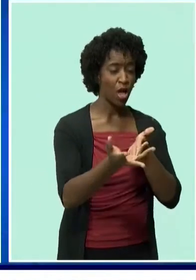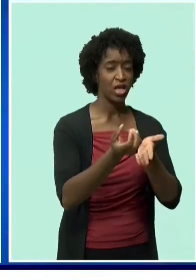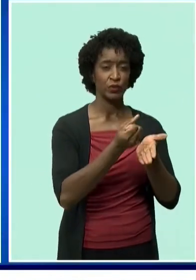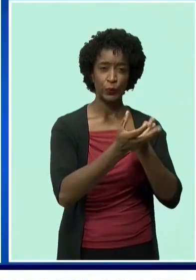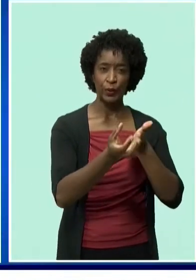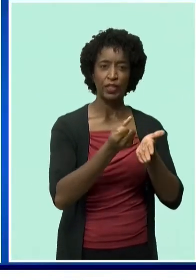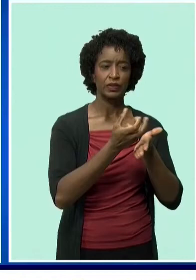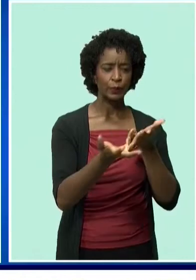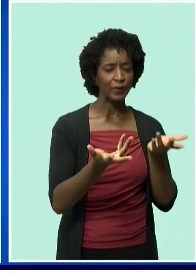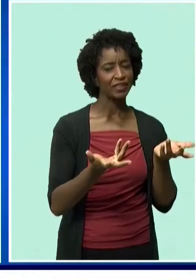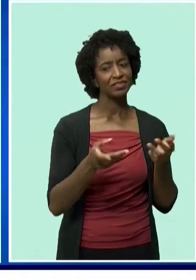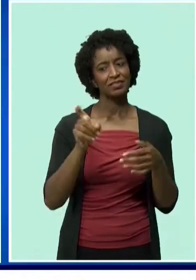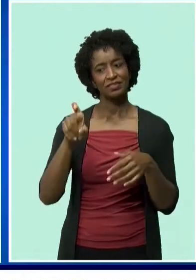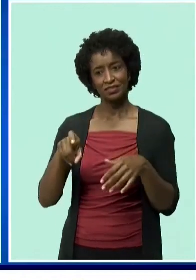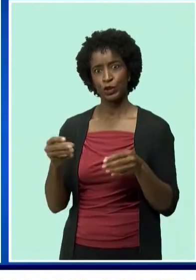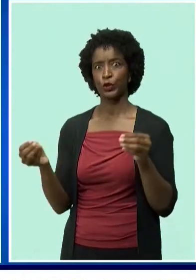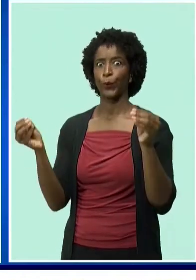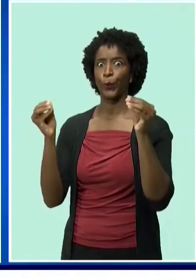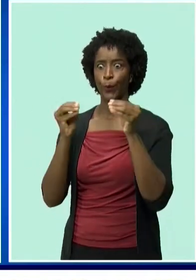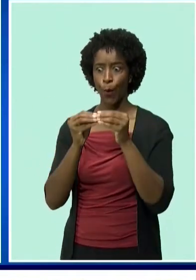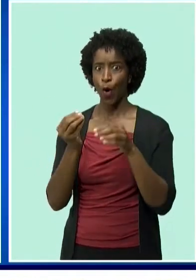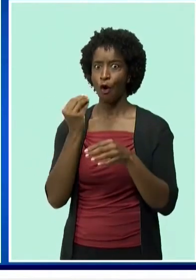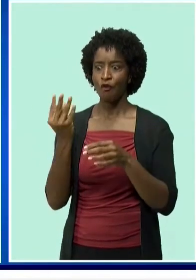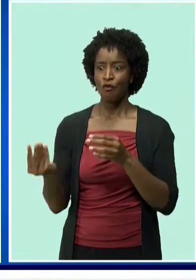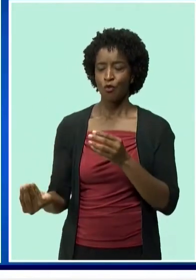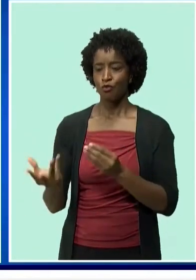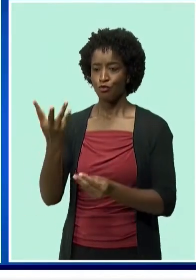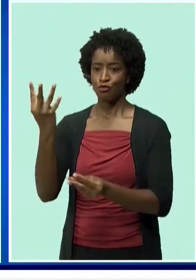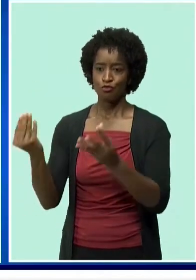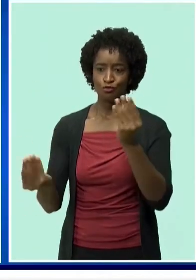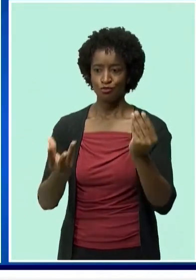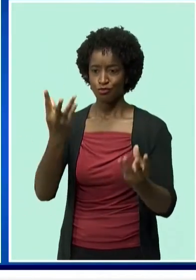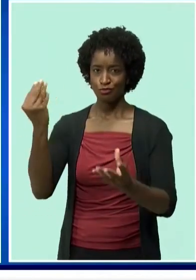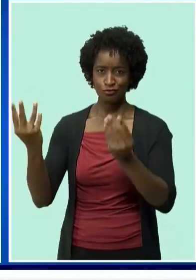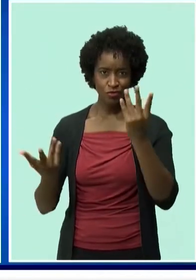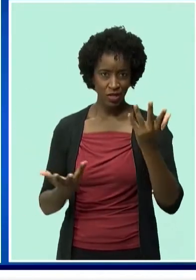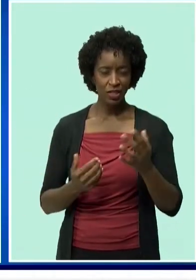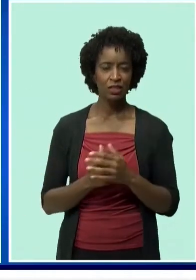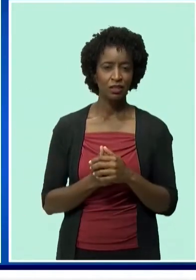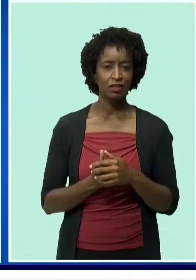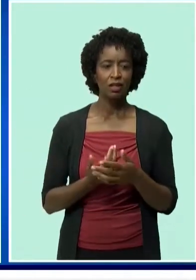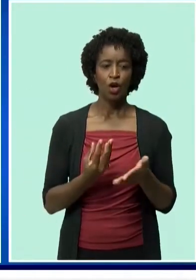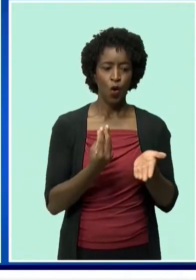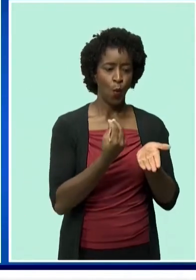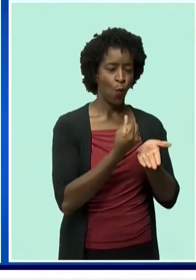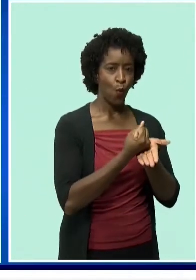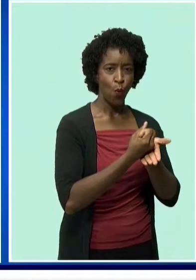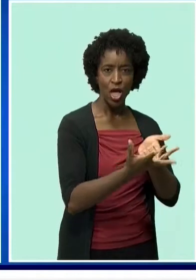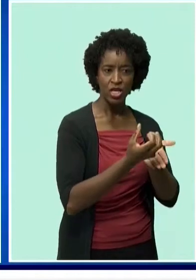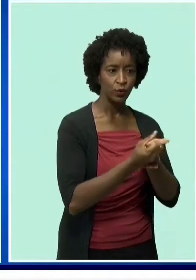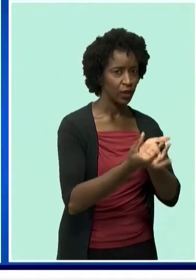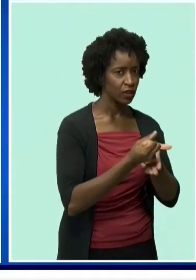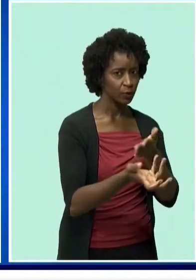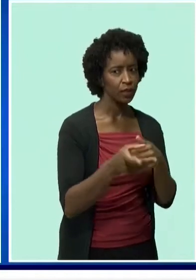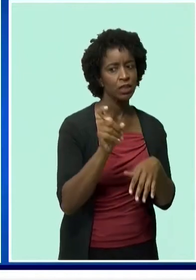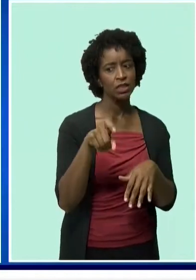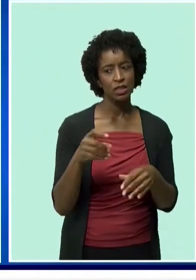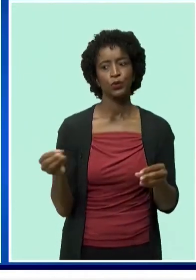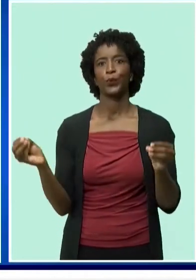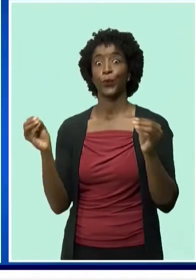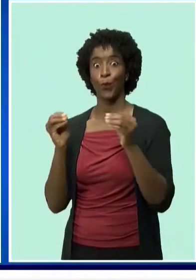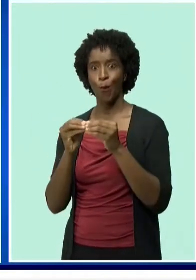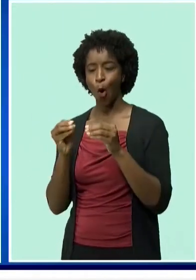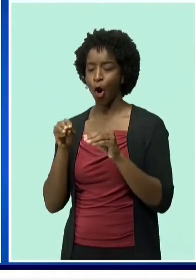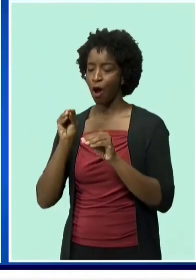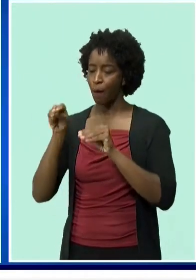we continue to waste food, it means that that production needs to increase even further, even beyond